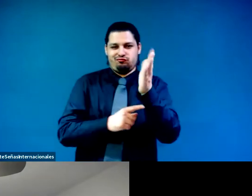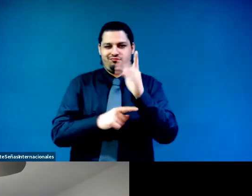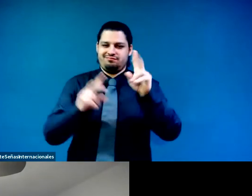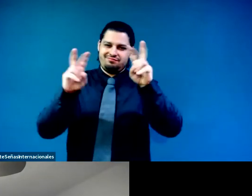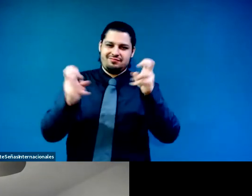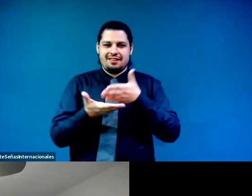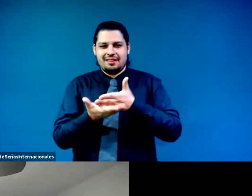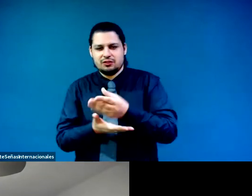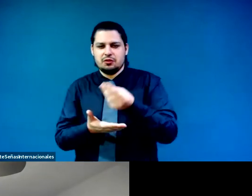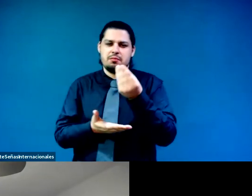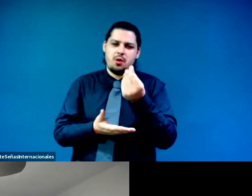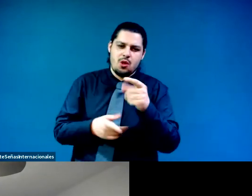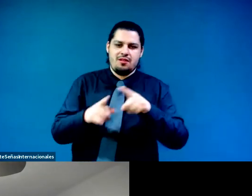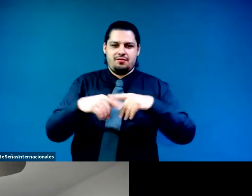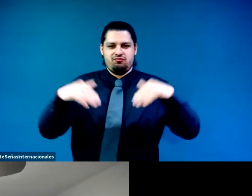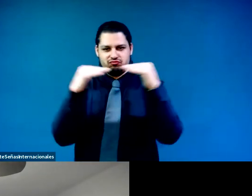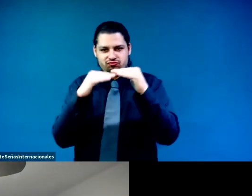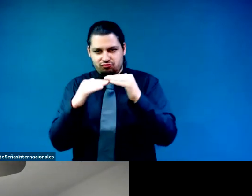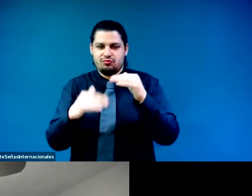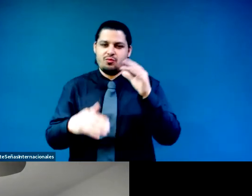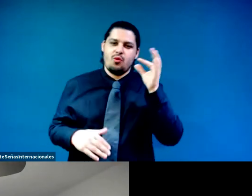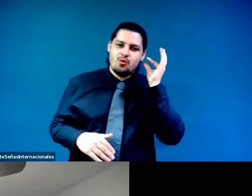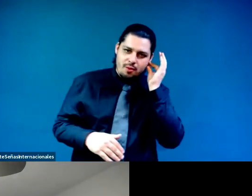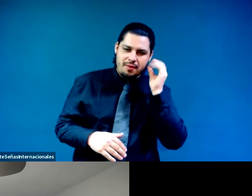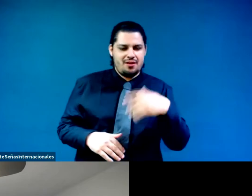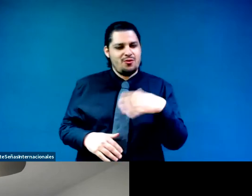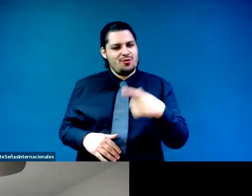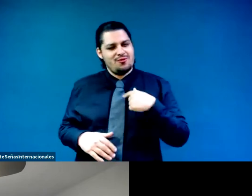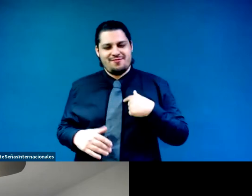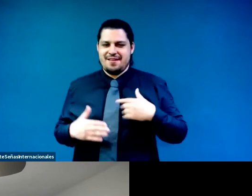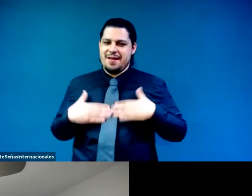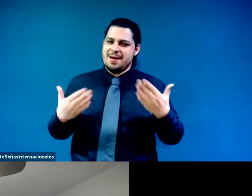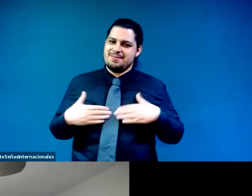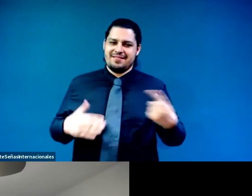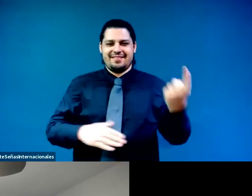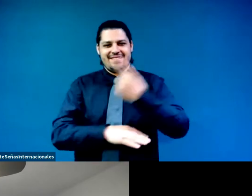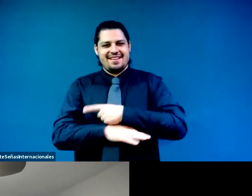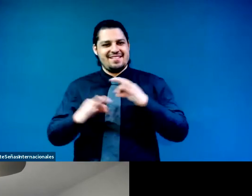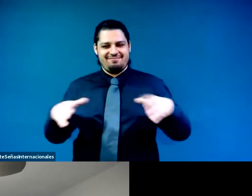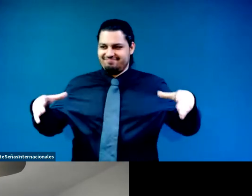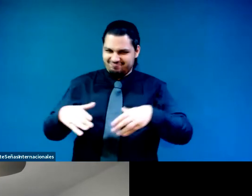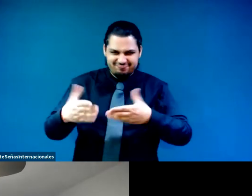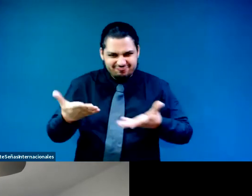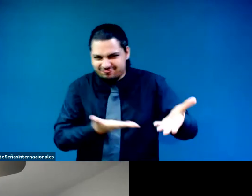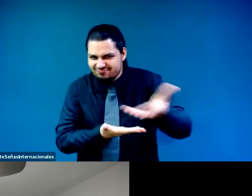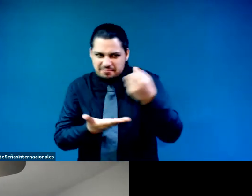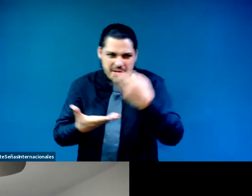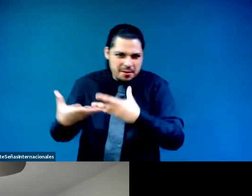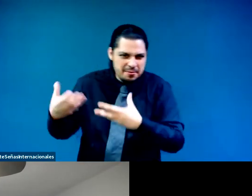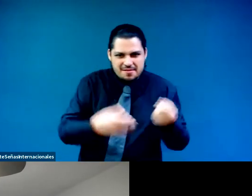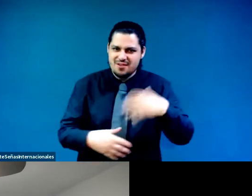today and to join you as leaders and future commitment makers in this